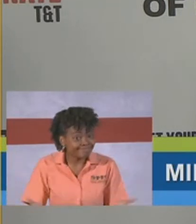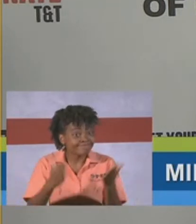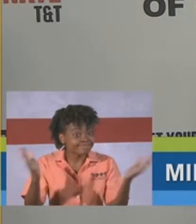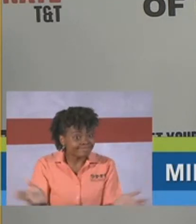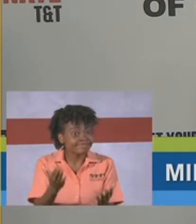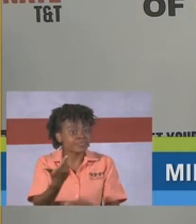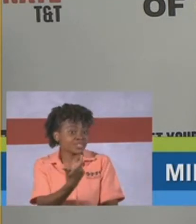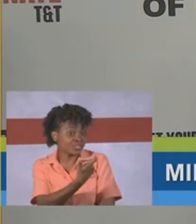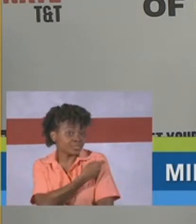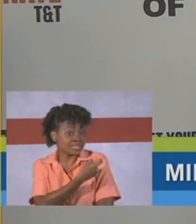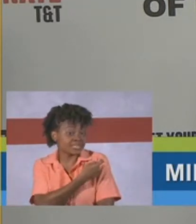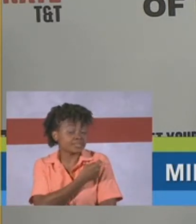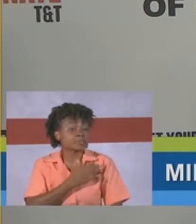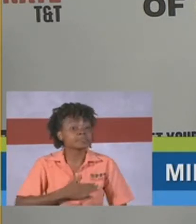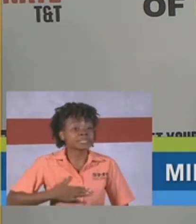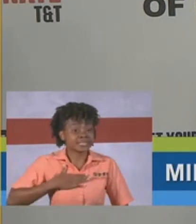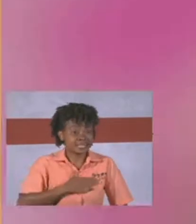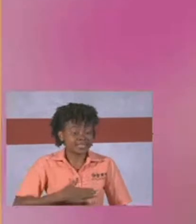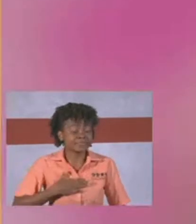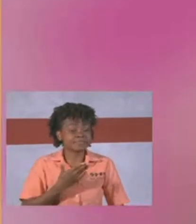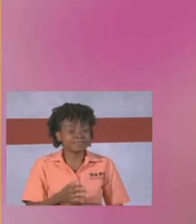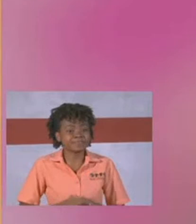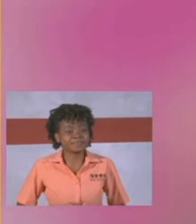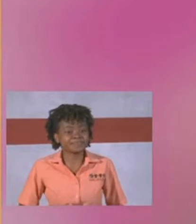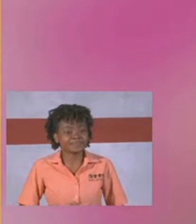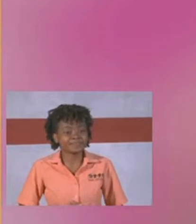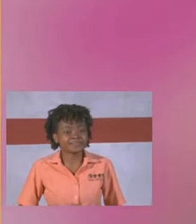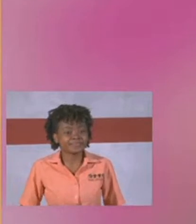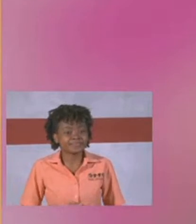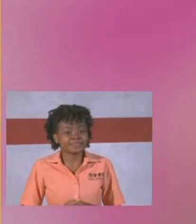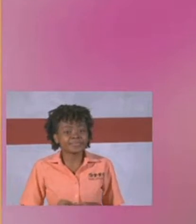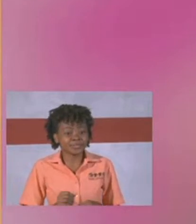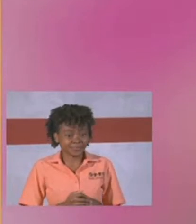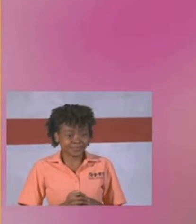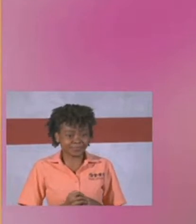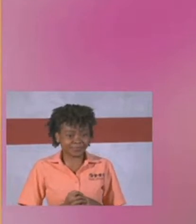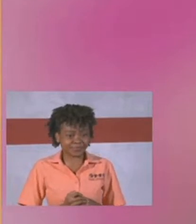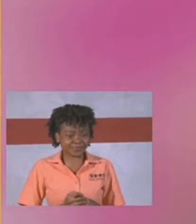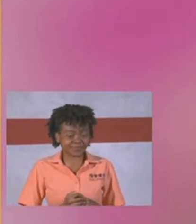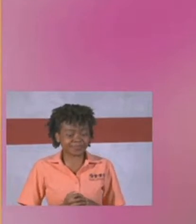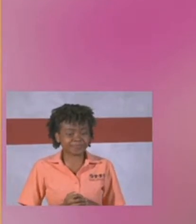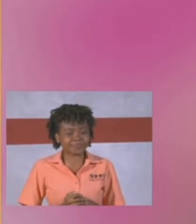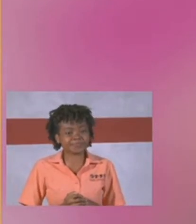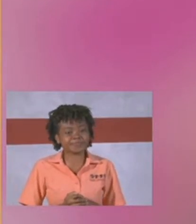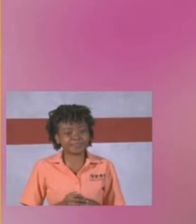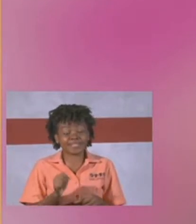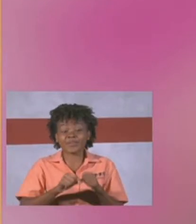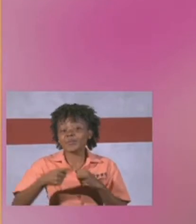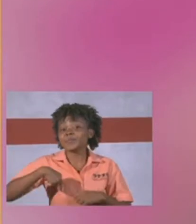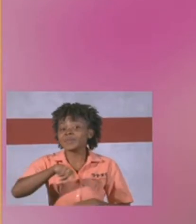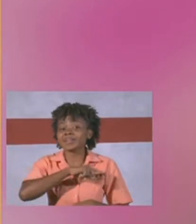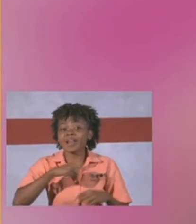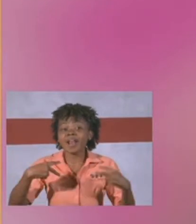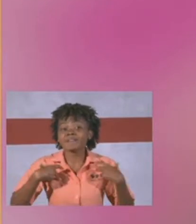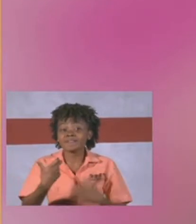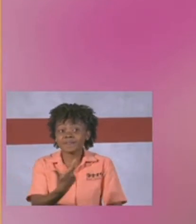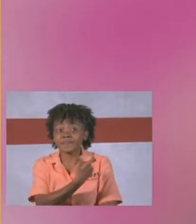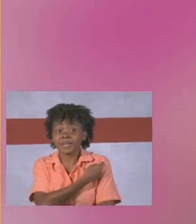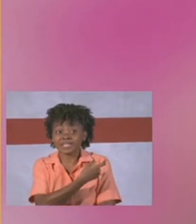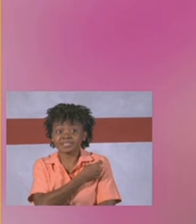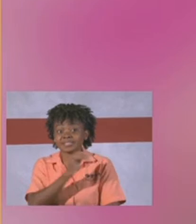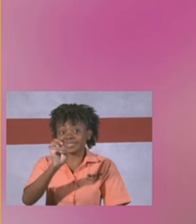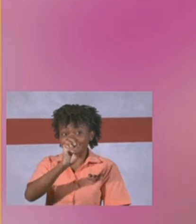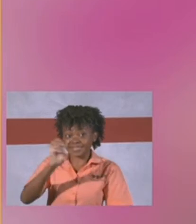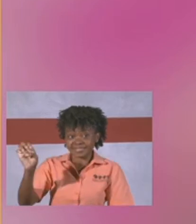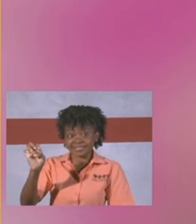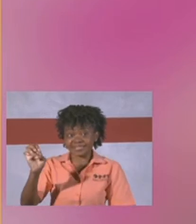So we have vaccination in the east up until 3 o'clock at this time. We